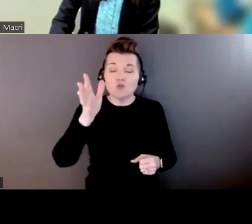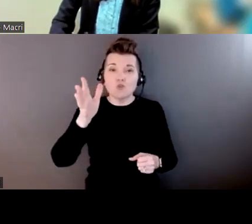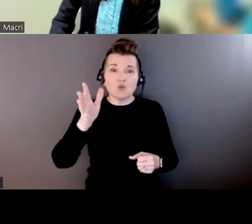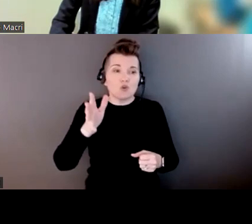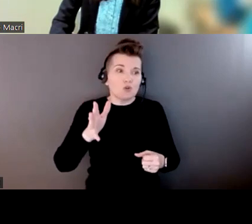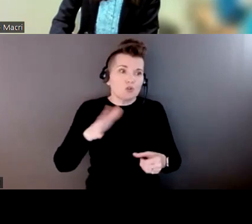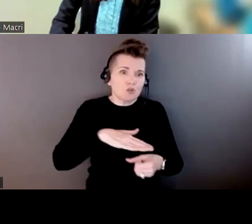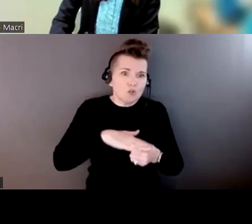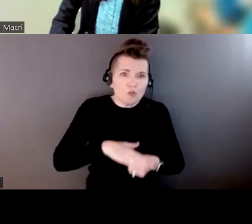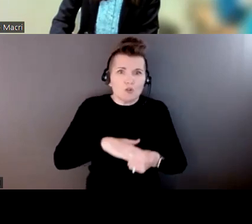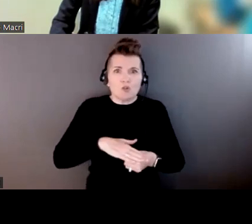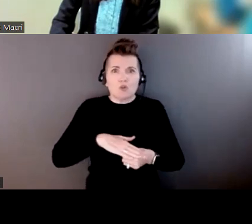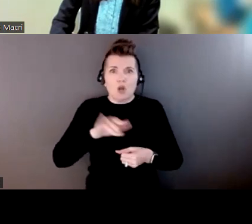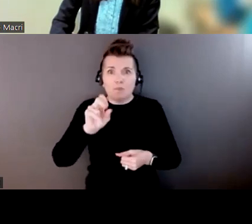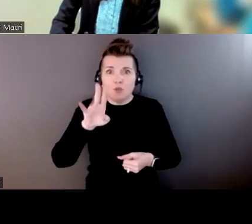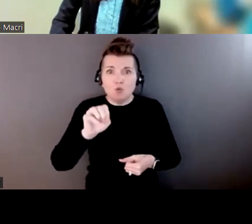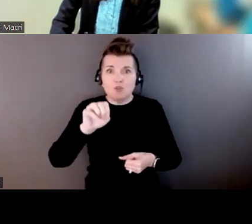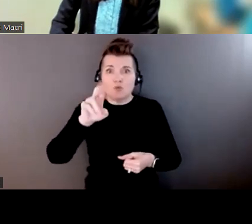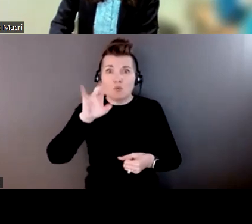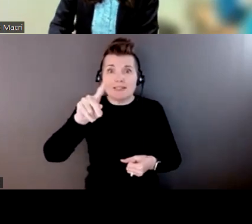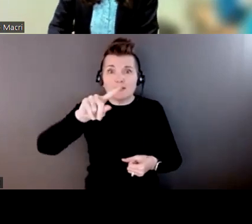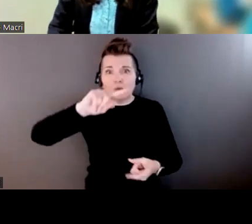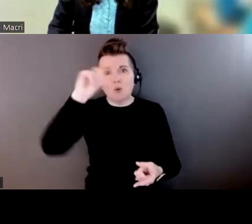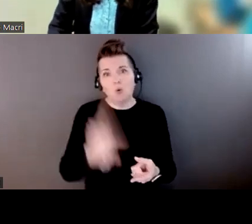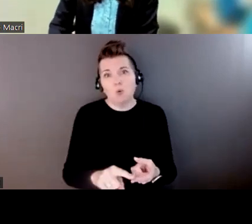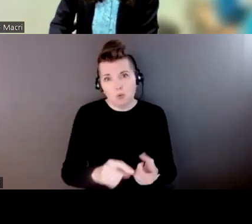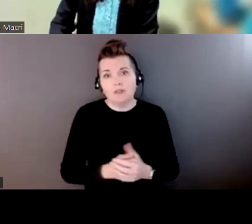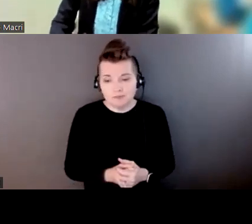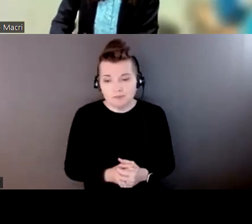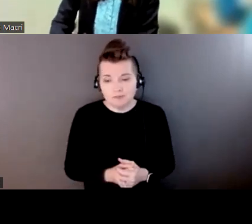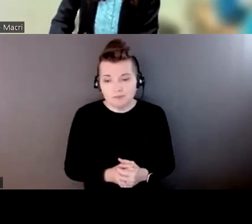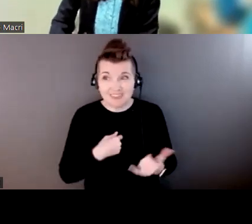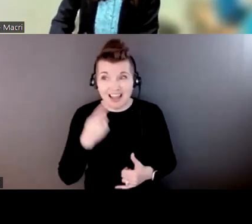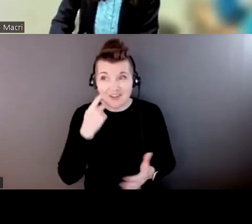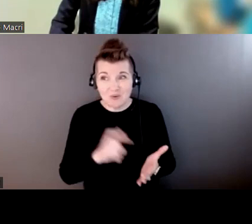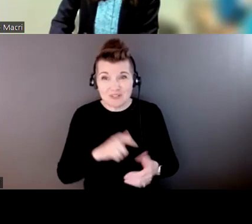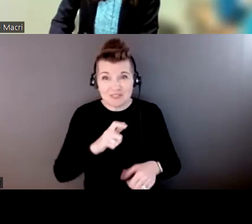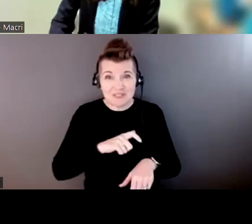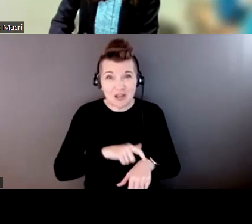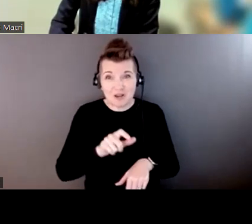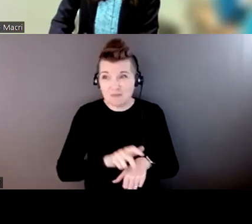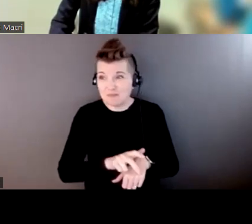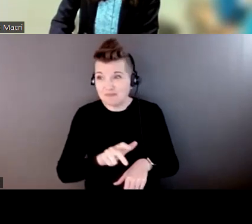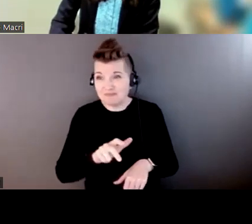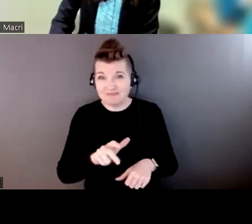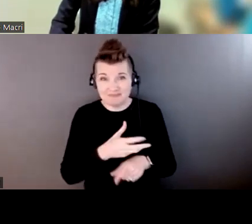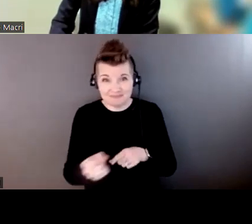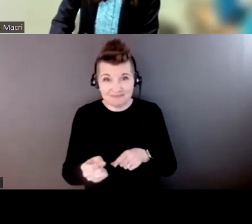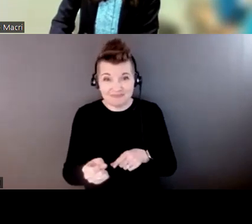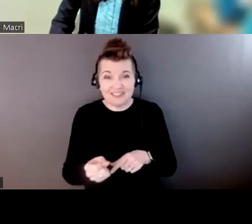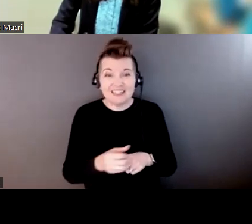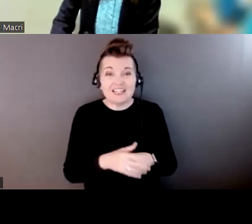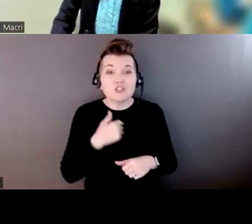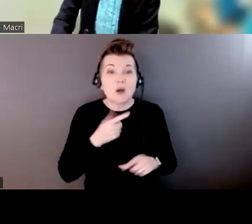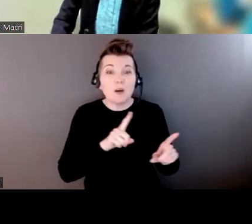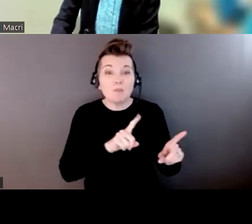for abuse. So I'm just going to pull you one more time before we wrap up, because I'm just curious to see how many